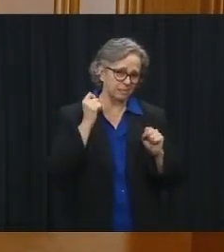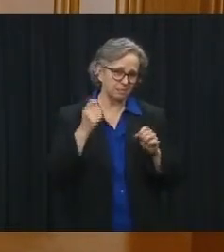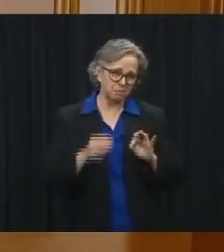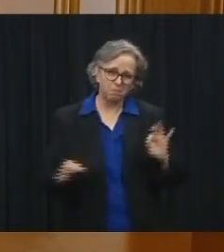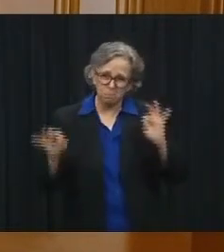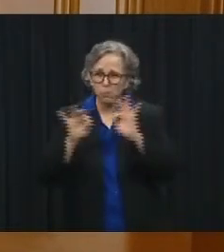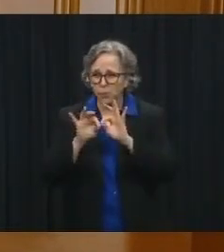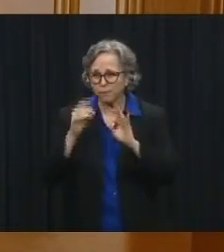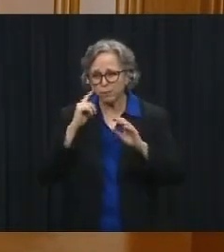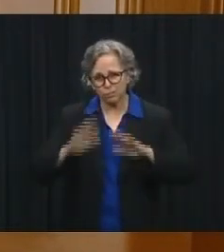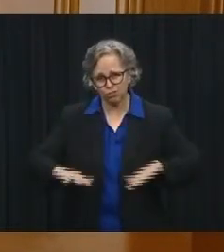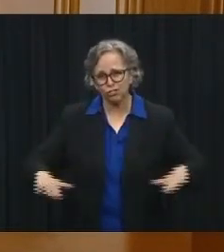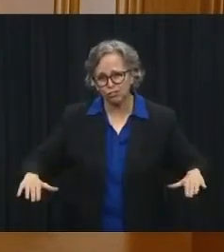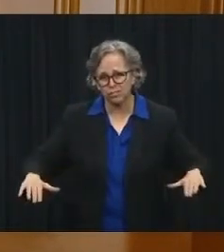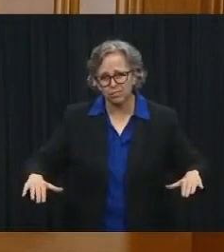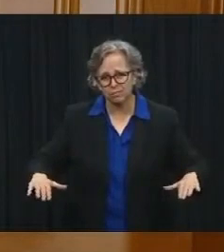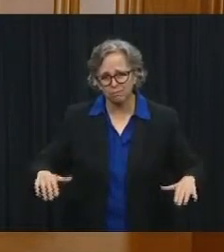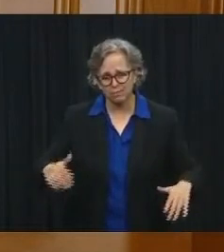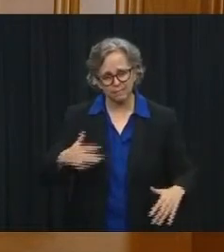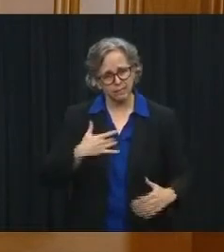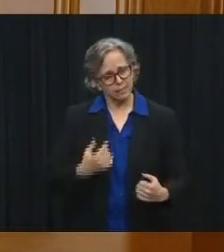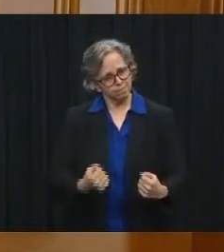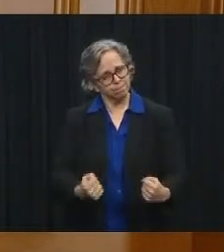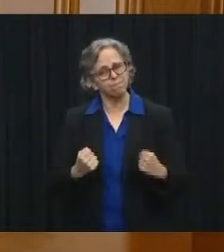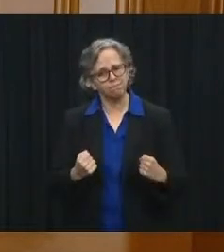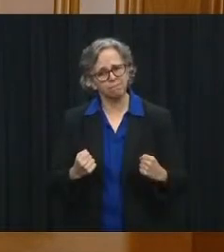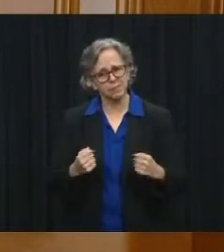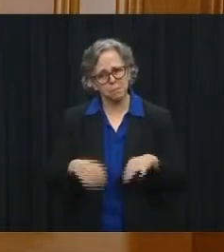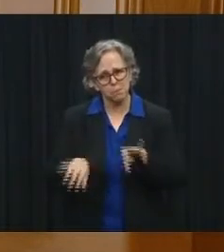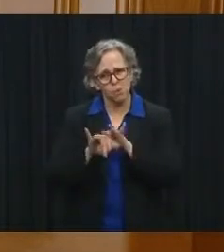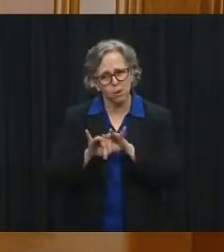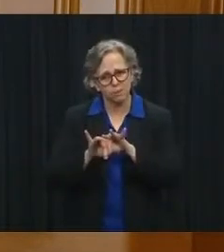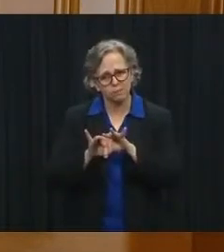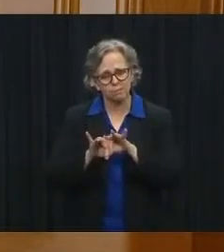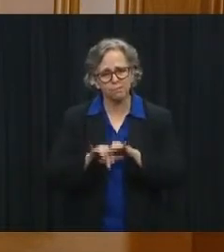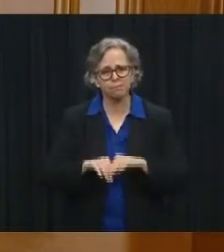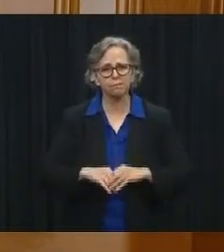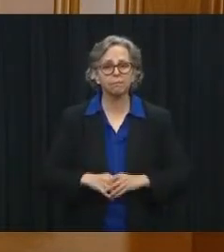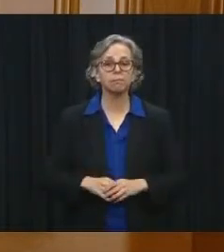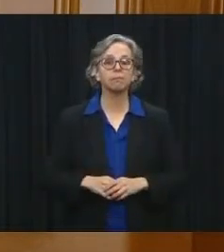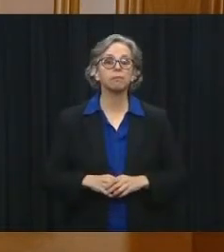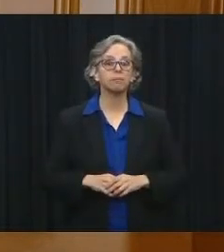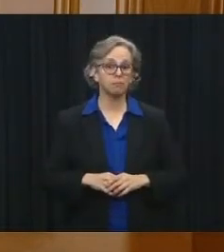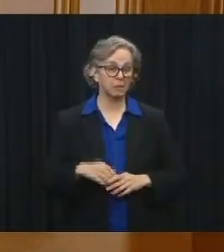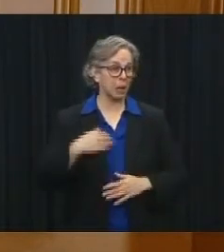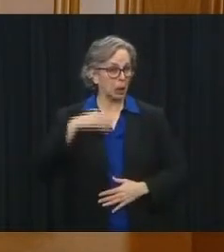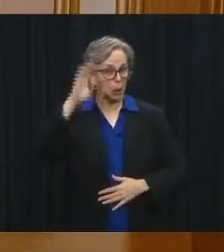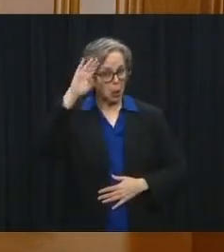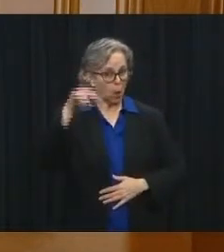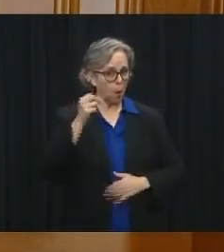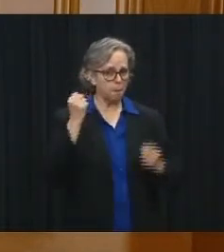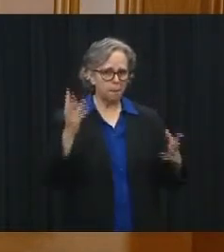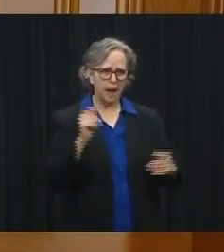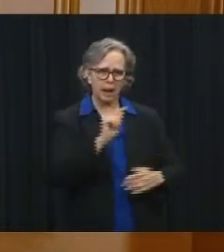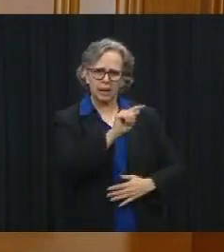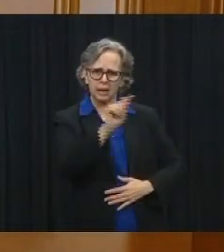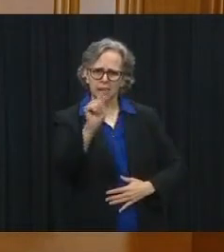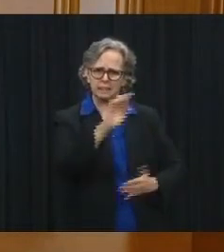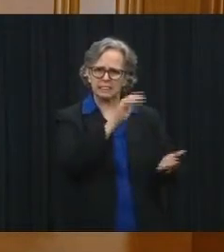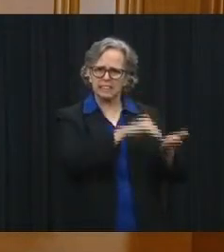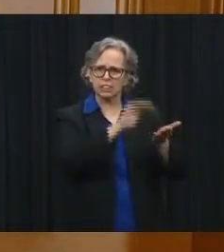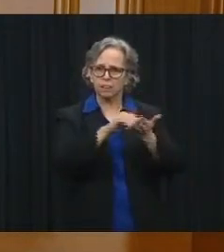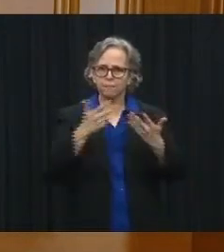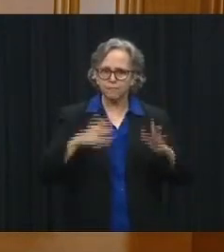felt very, very strongly about. So I know a number of the daycare centers have already applied and received their